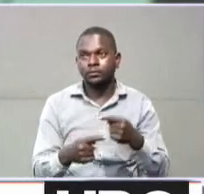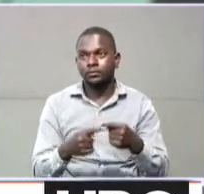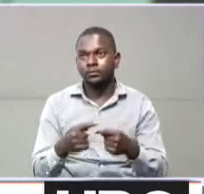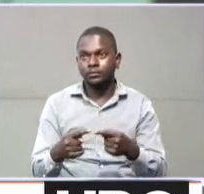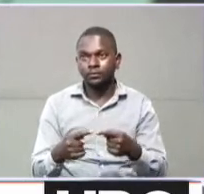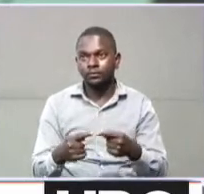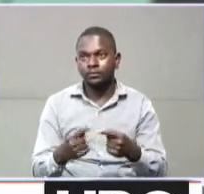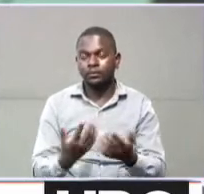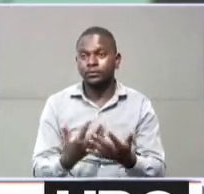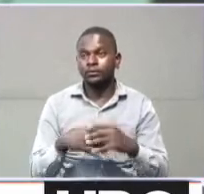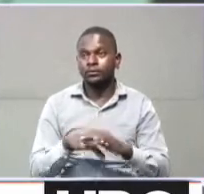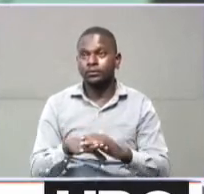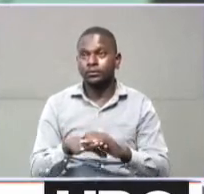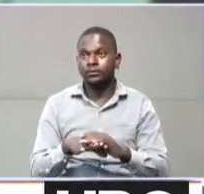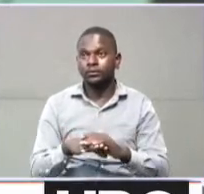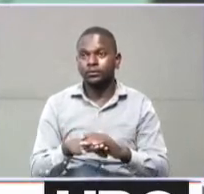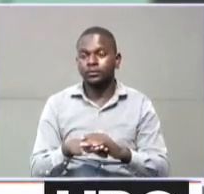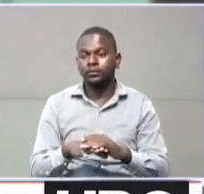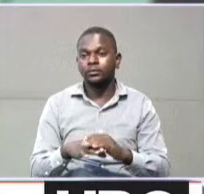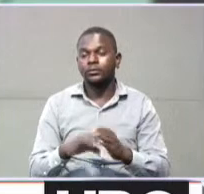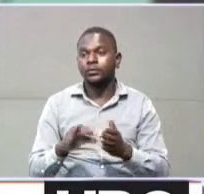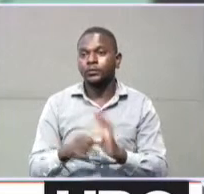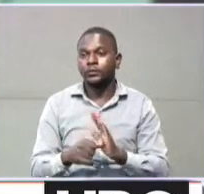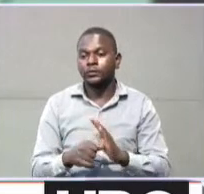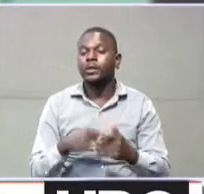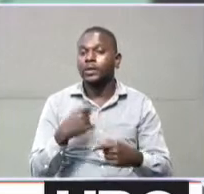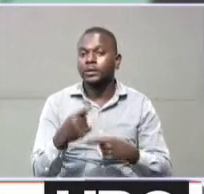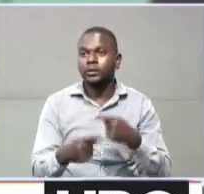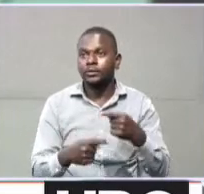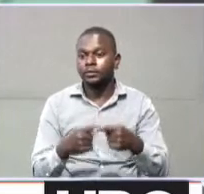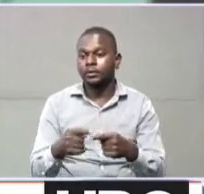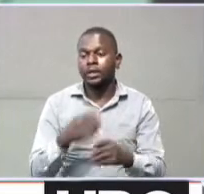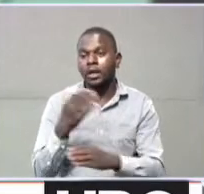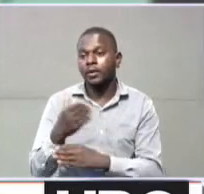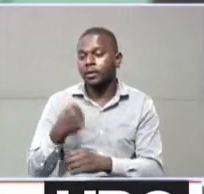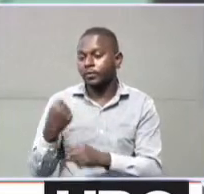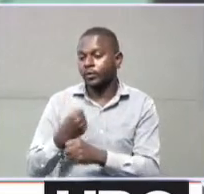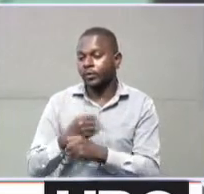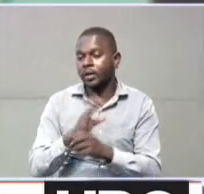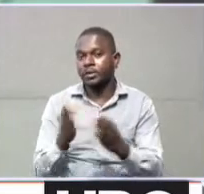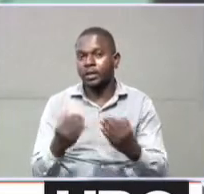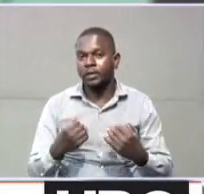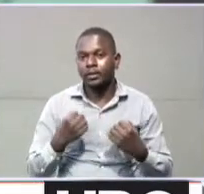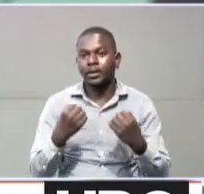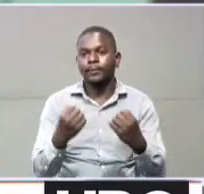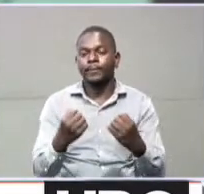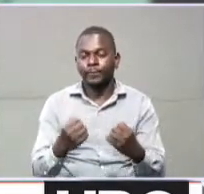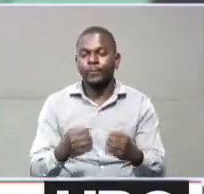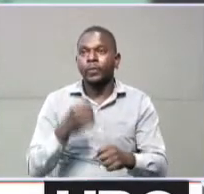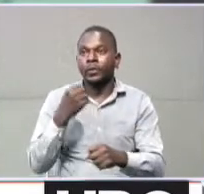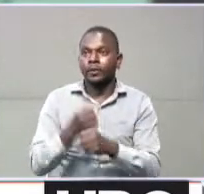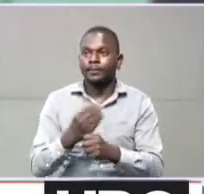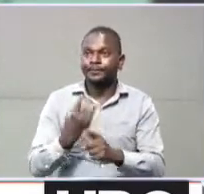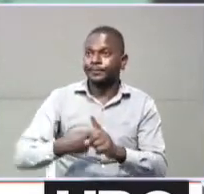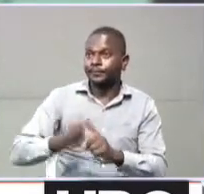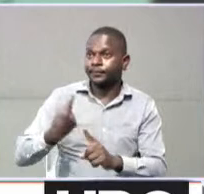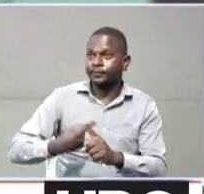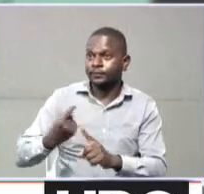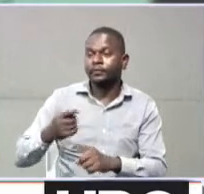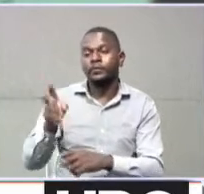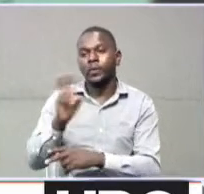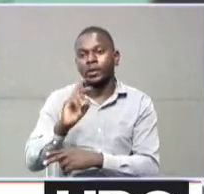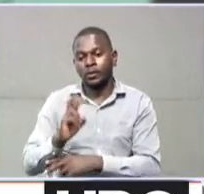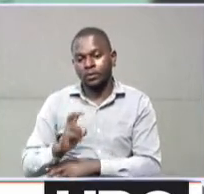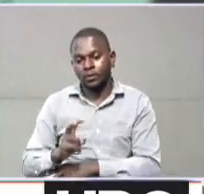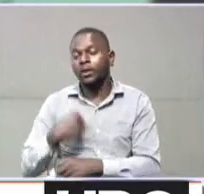and any an integral an integral component in its sustainance the minister of works and transport conducts monthly monitoring